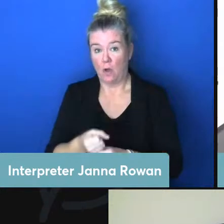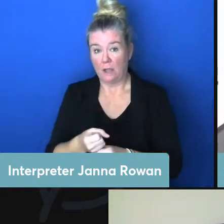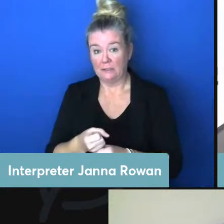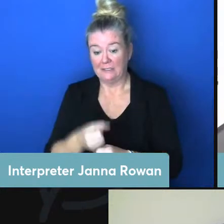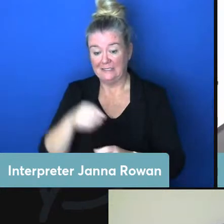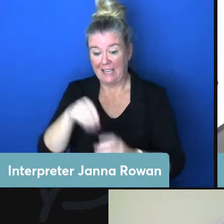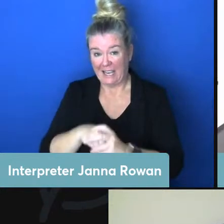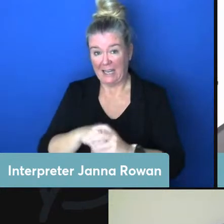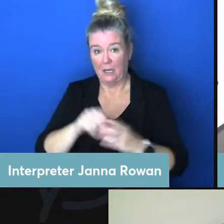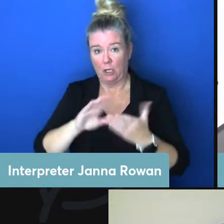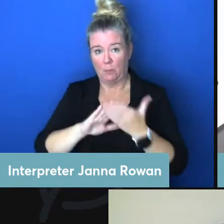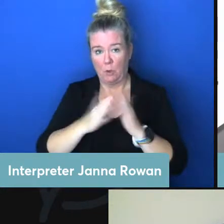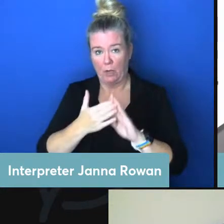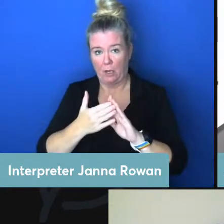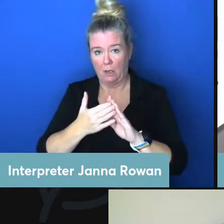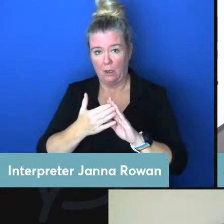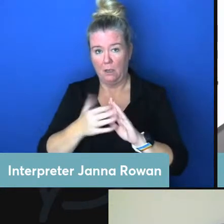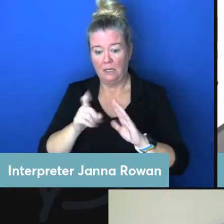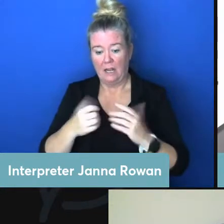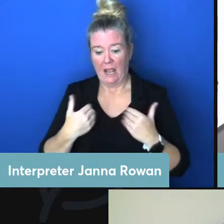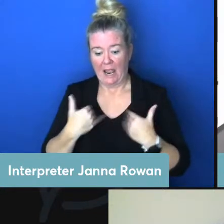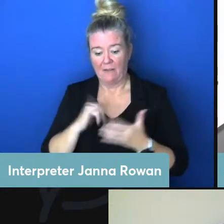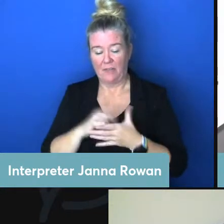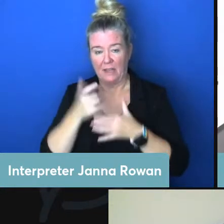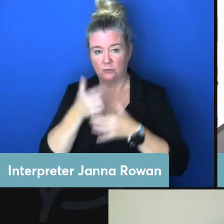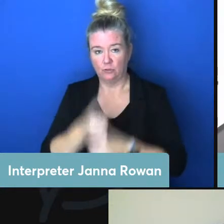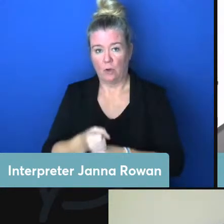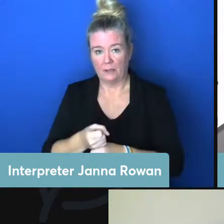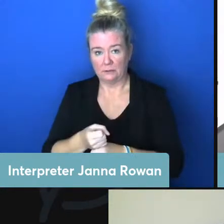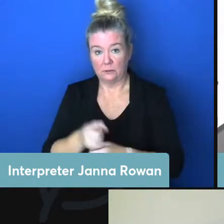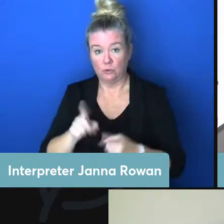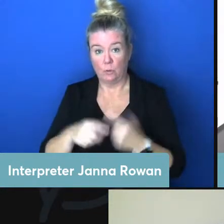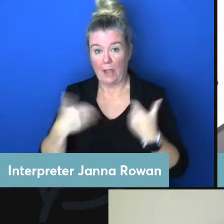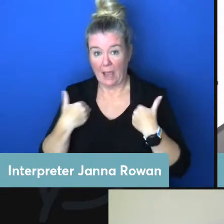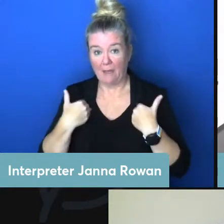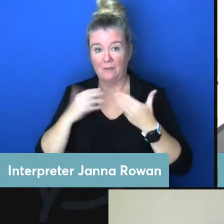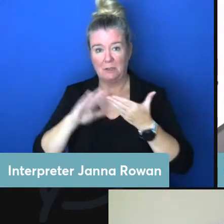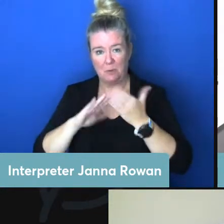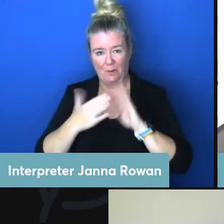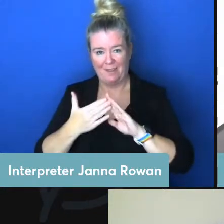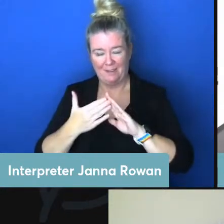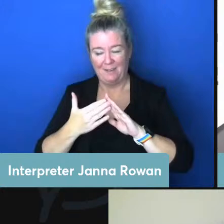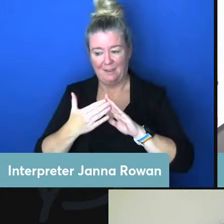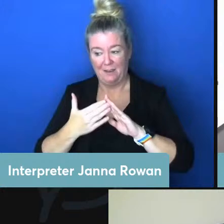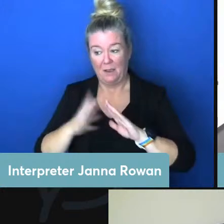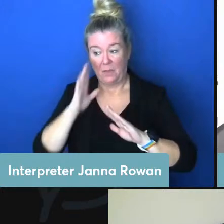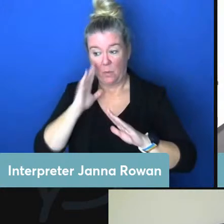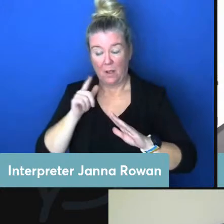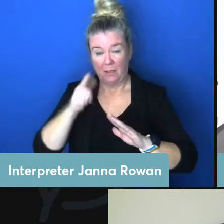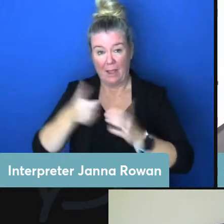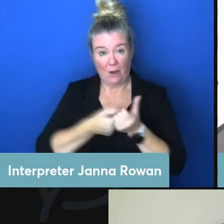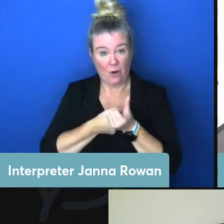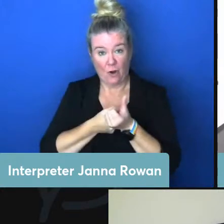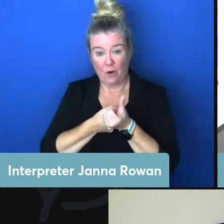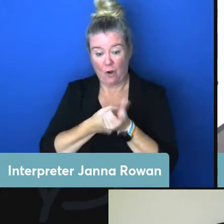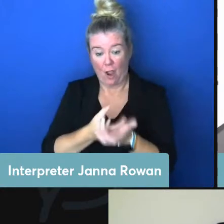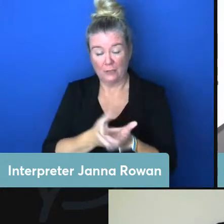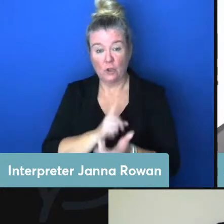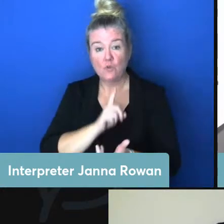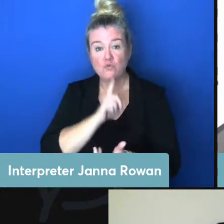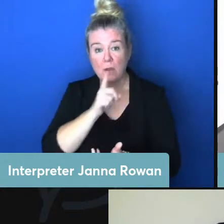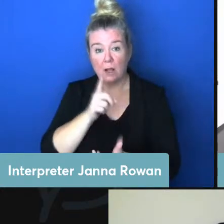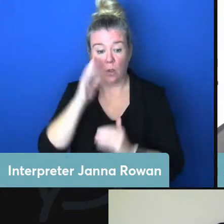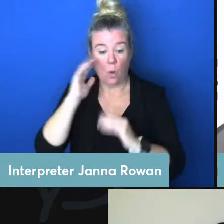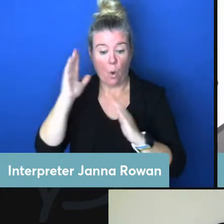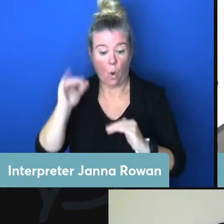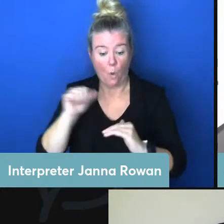the community. You need to have the trust to have community, which will eventually lead to real hope and